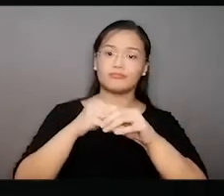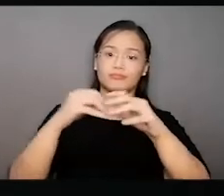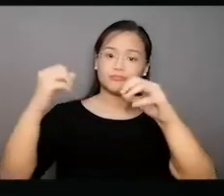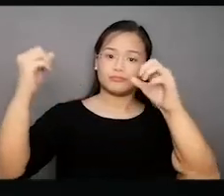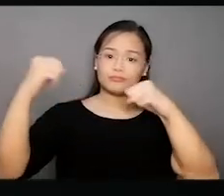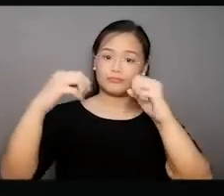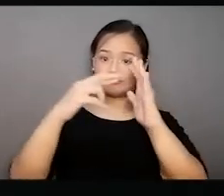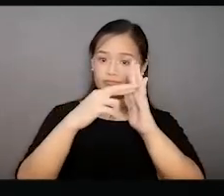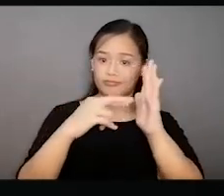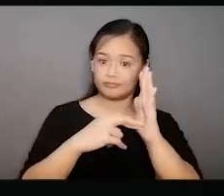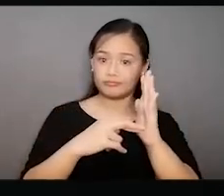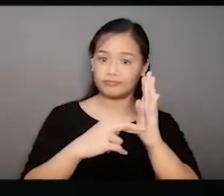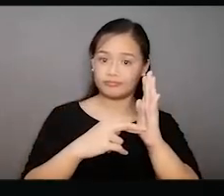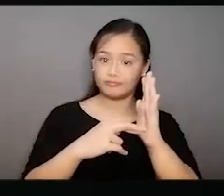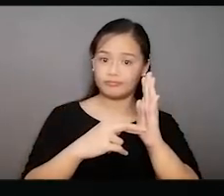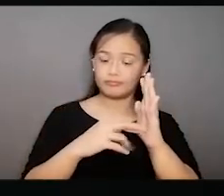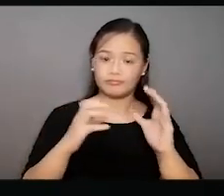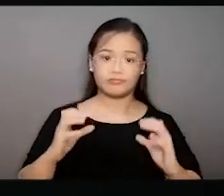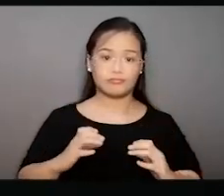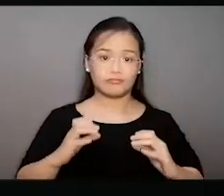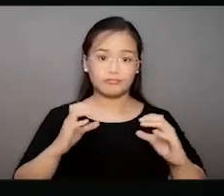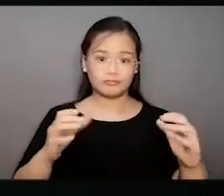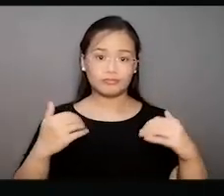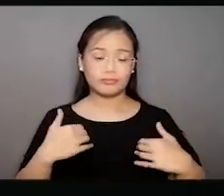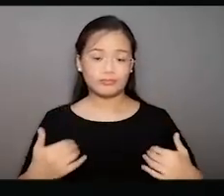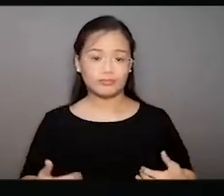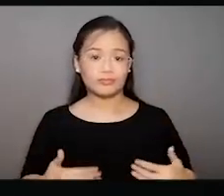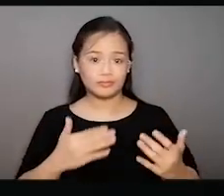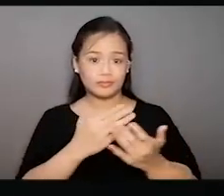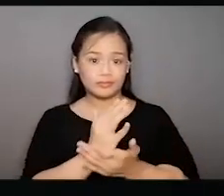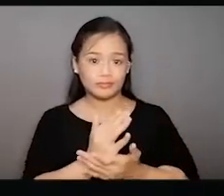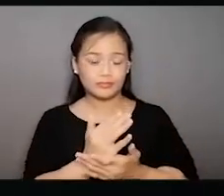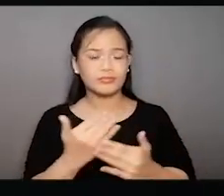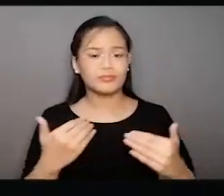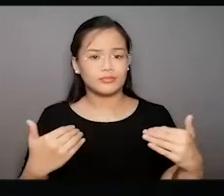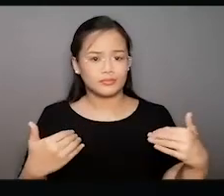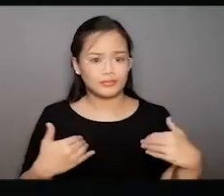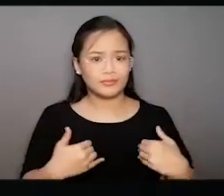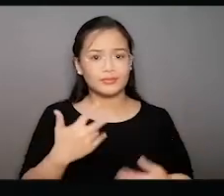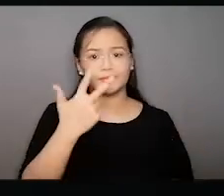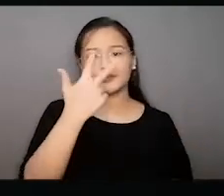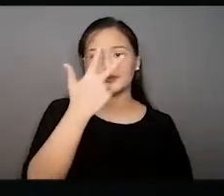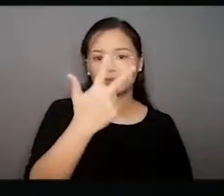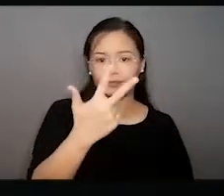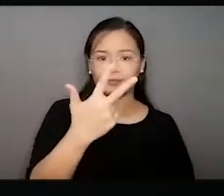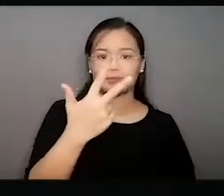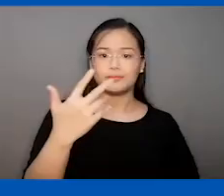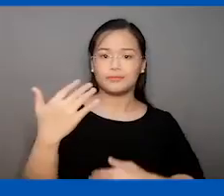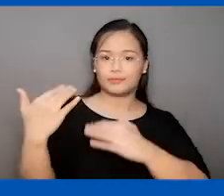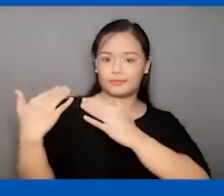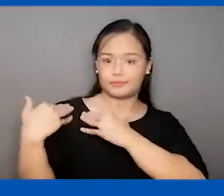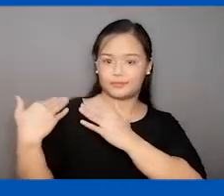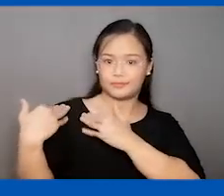entity which has commitment to human rights, has also a threefold obligation.